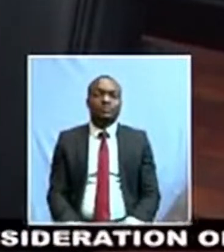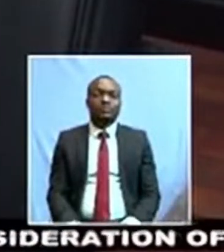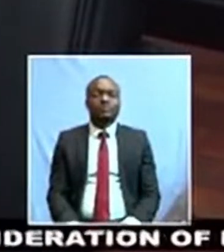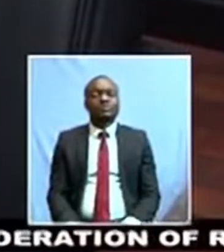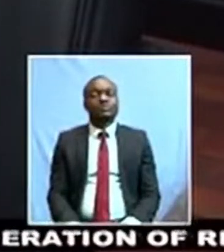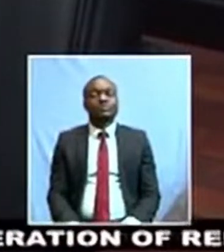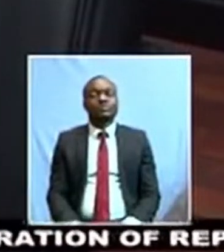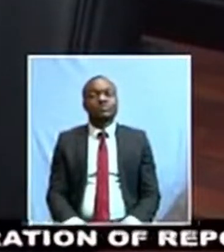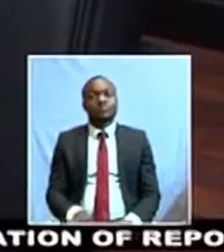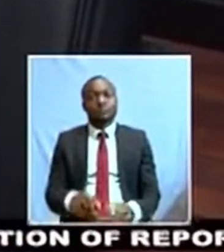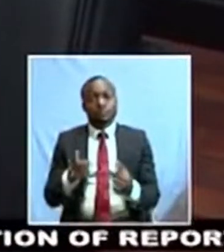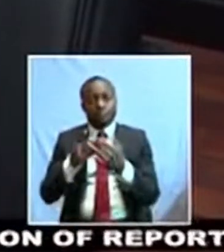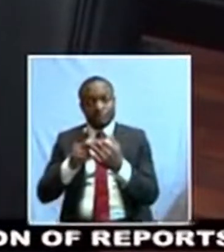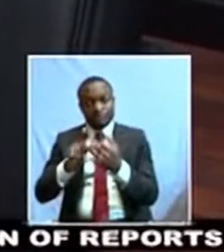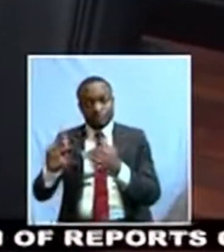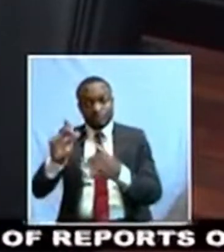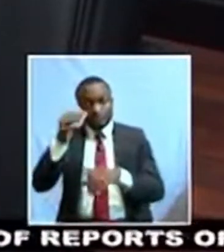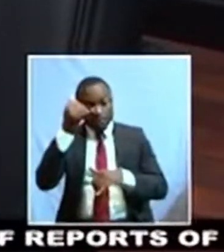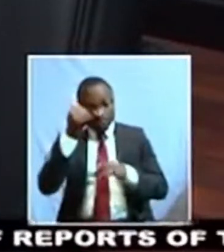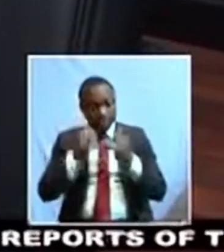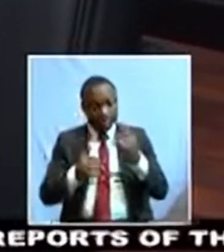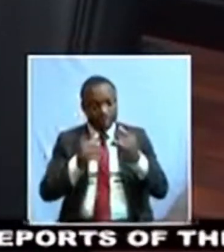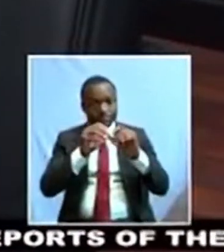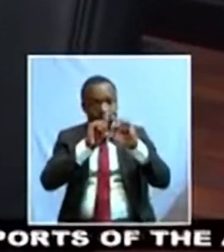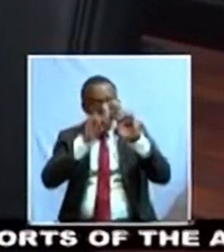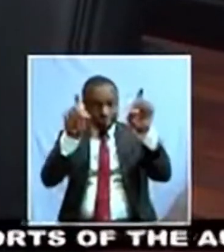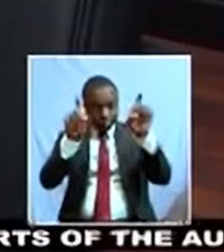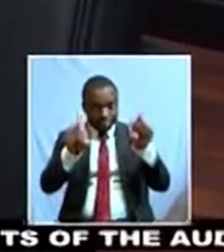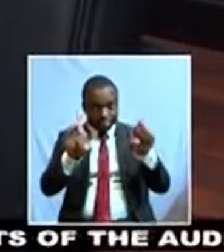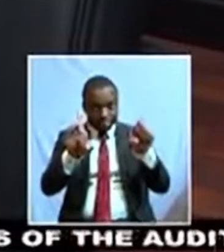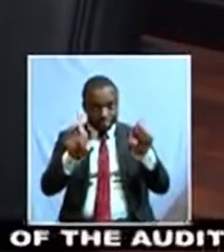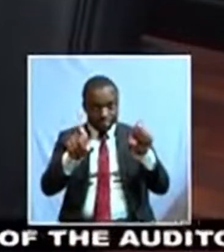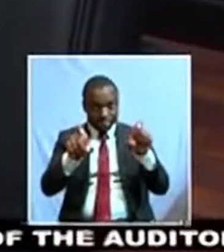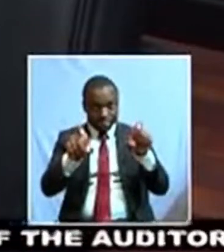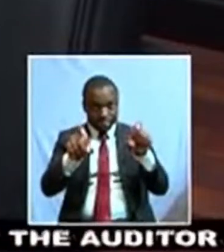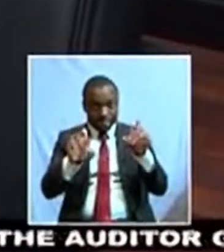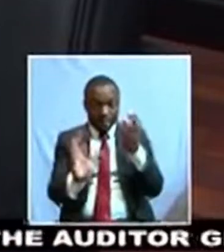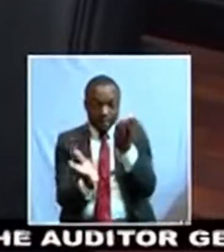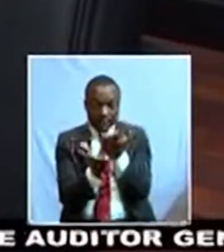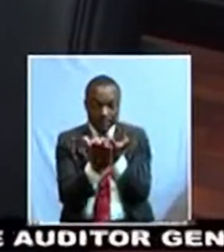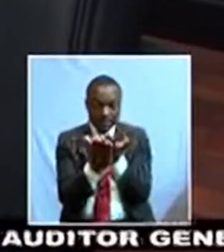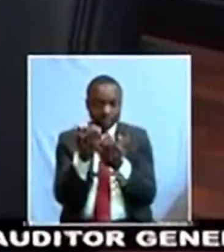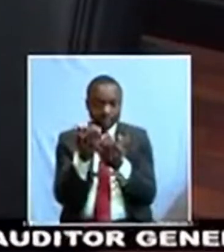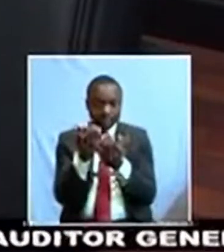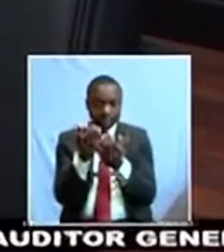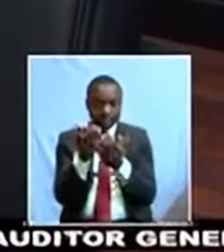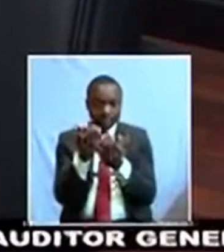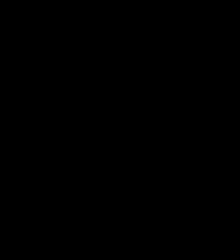the partial completion certificate on the appendix number 10.